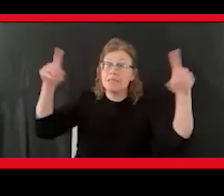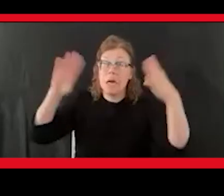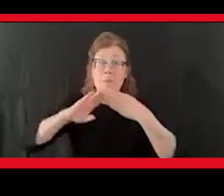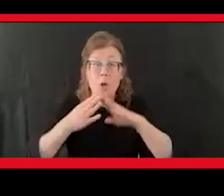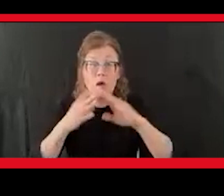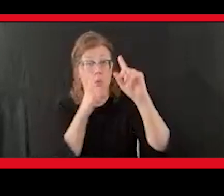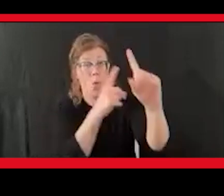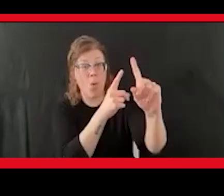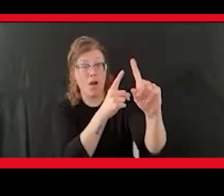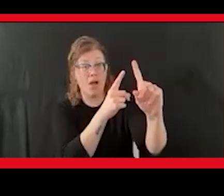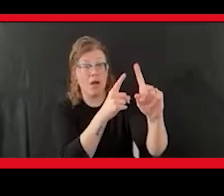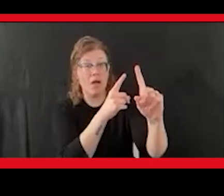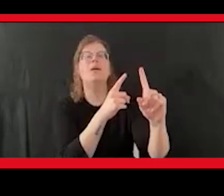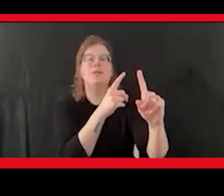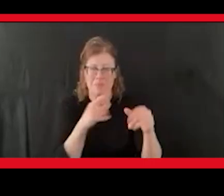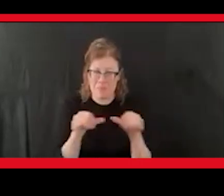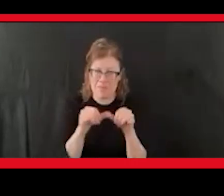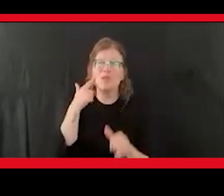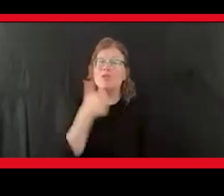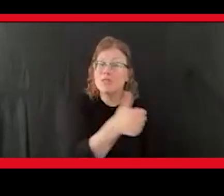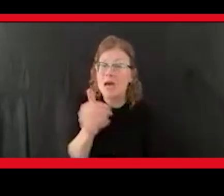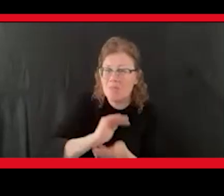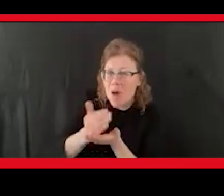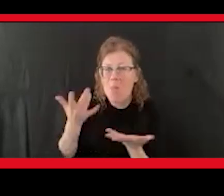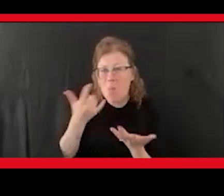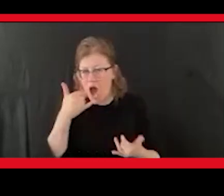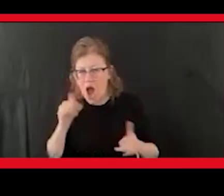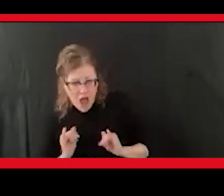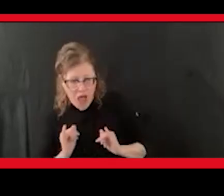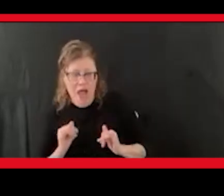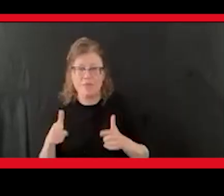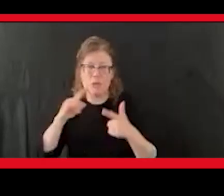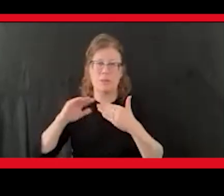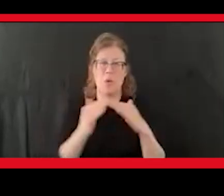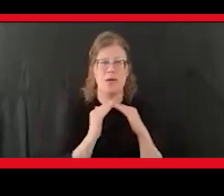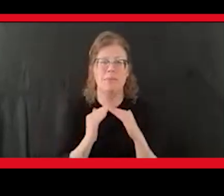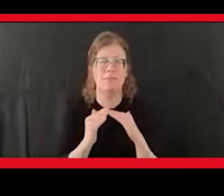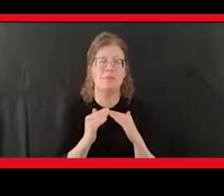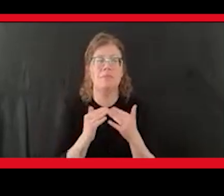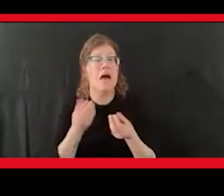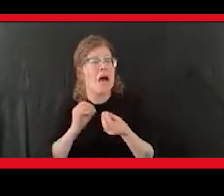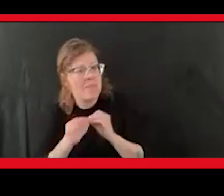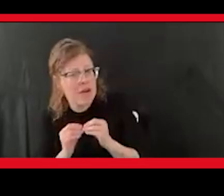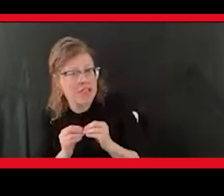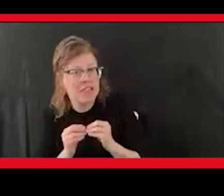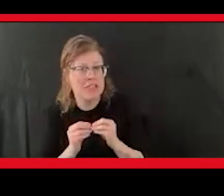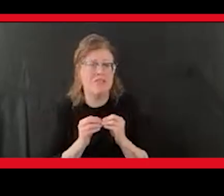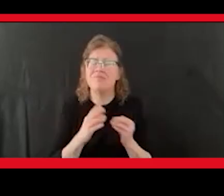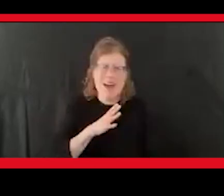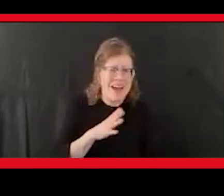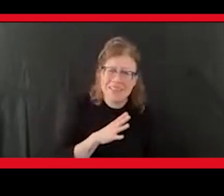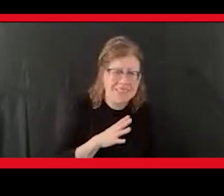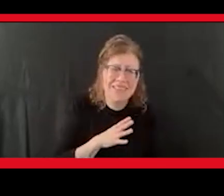and numbers can tell a meaningful story, you can also explore qualitative measures like audience